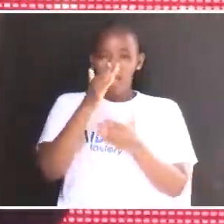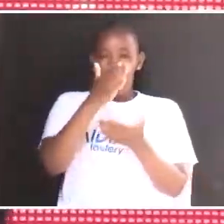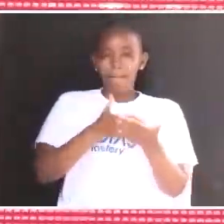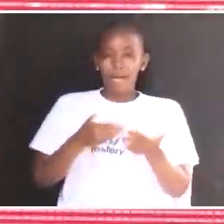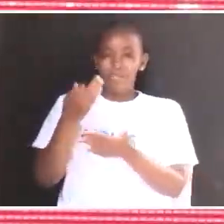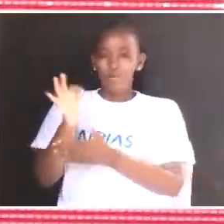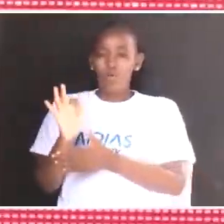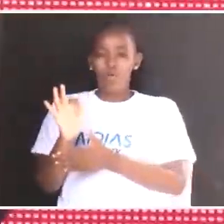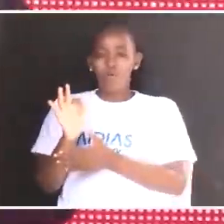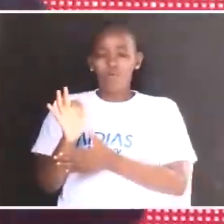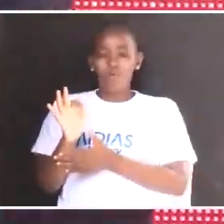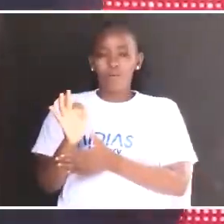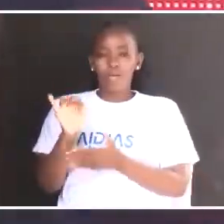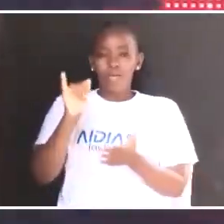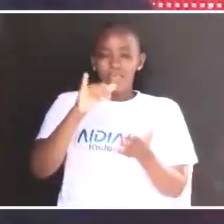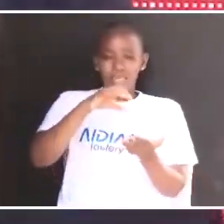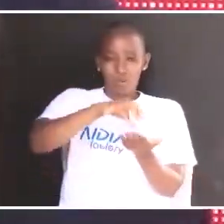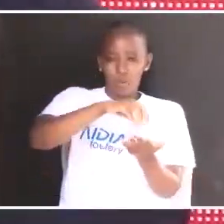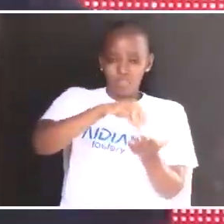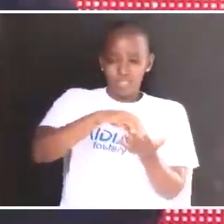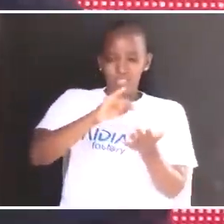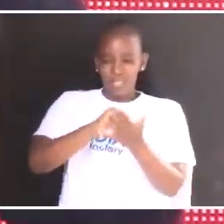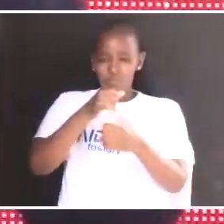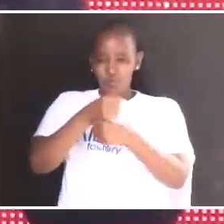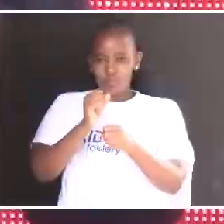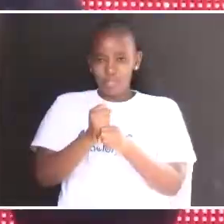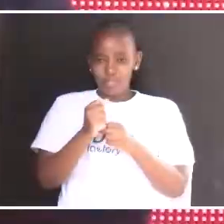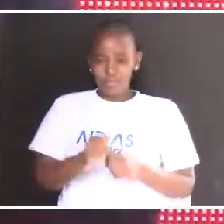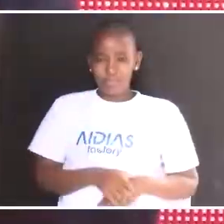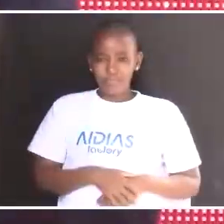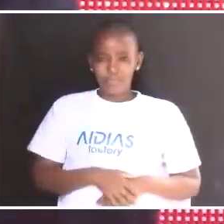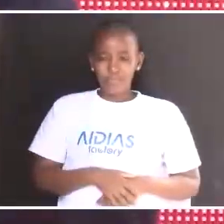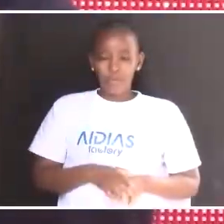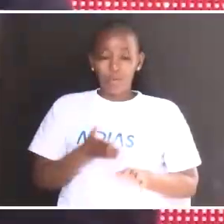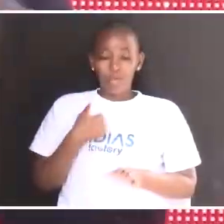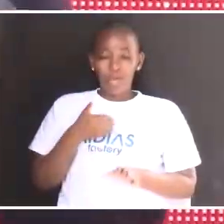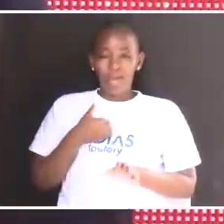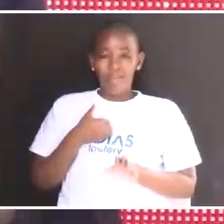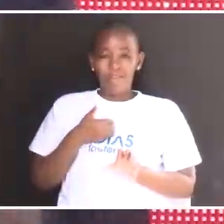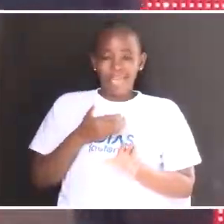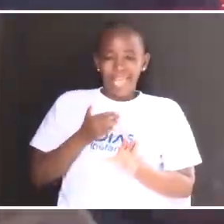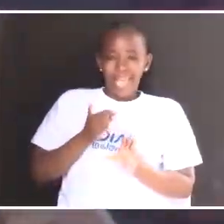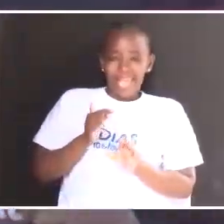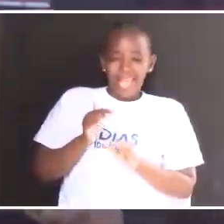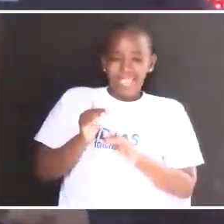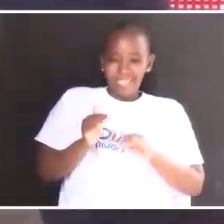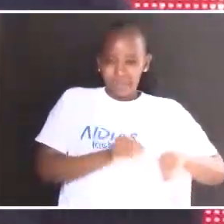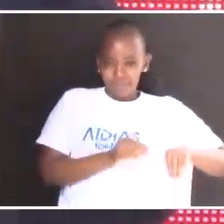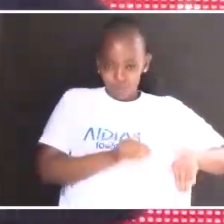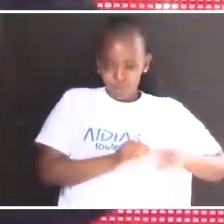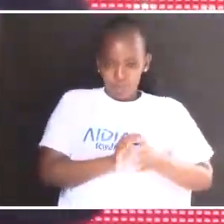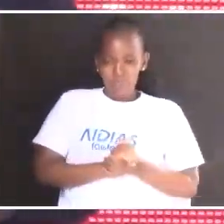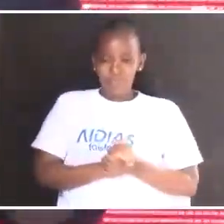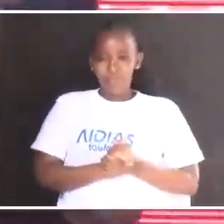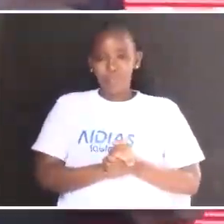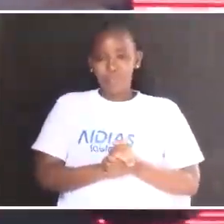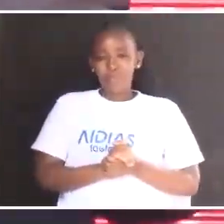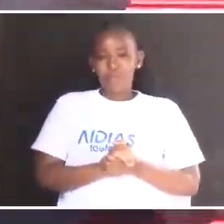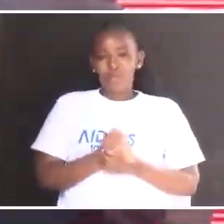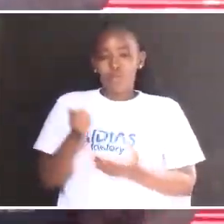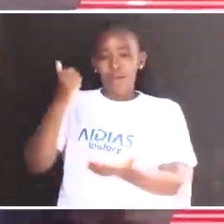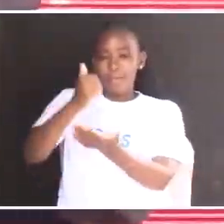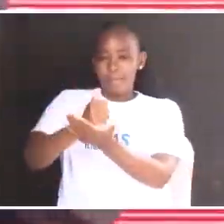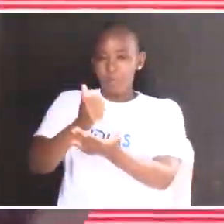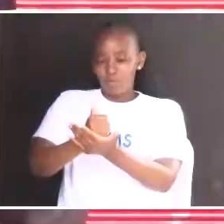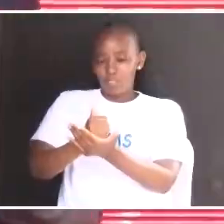the that content that you have created. There are exemptions. Assume wewe umeandikwa kazi kwa